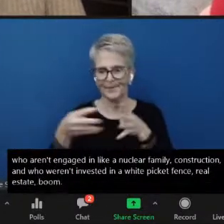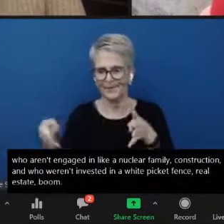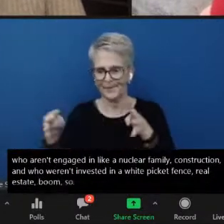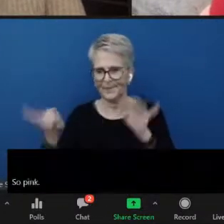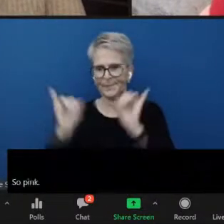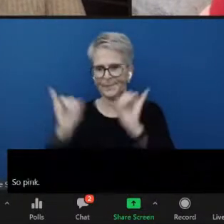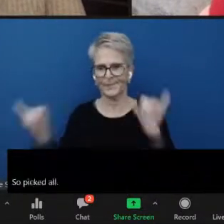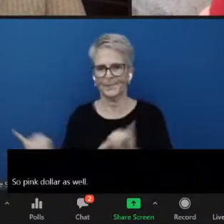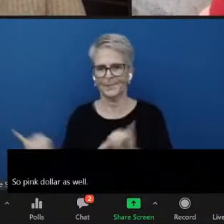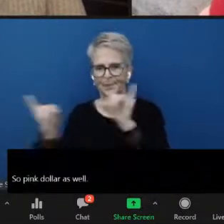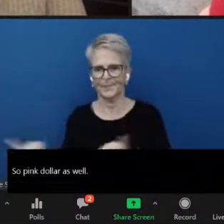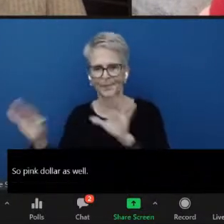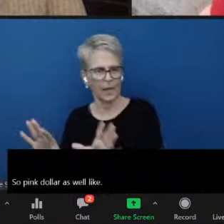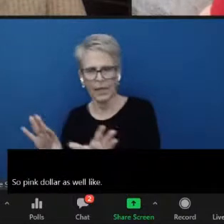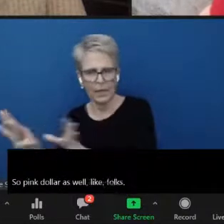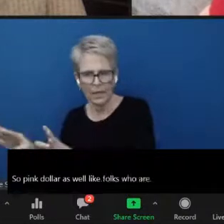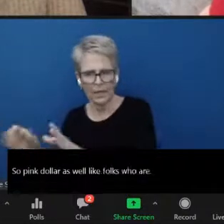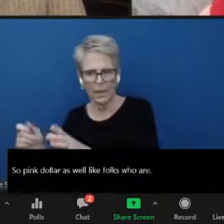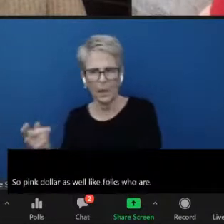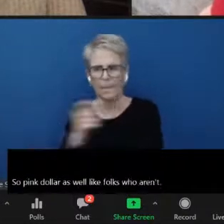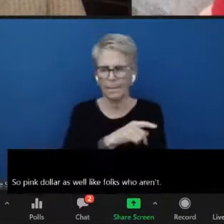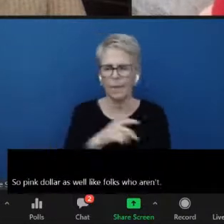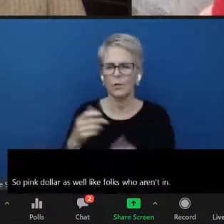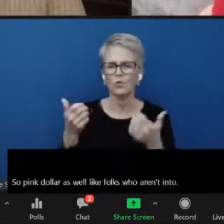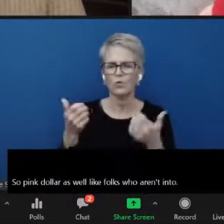so pink dollar as well, like folks who aren't